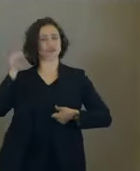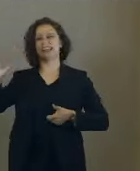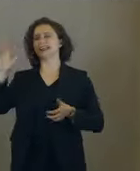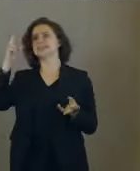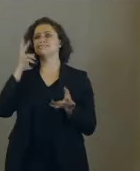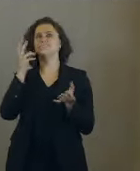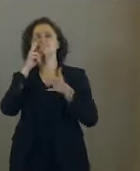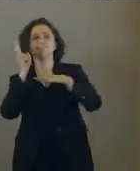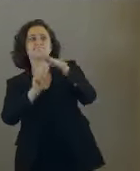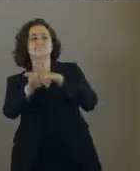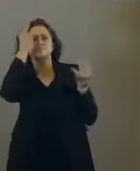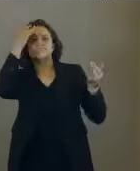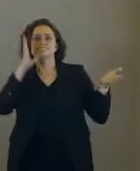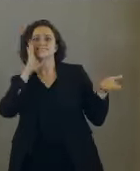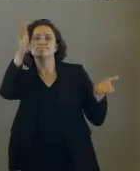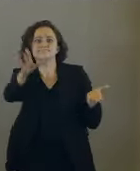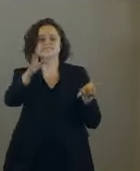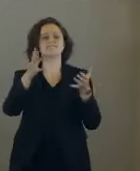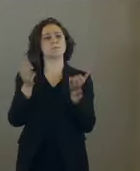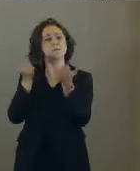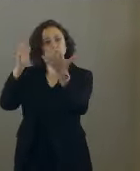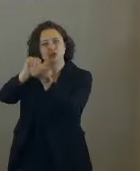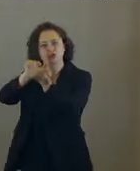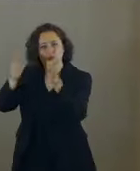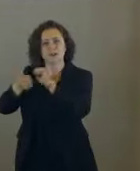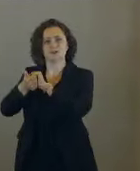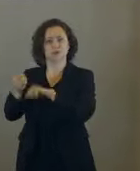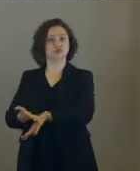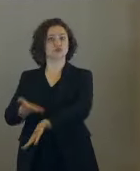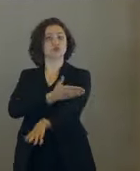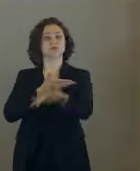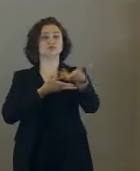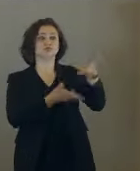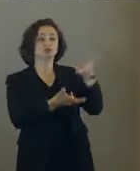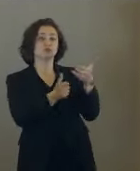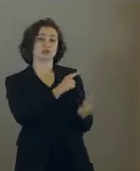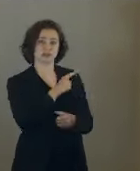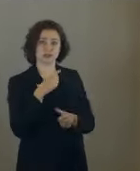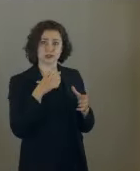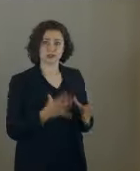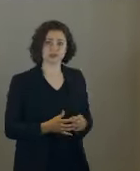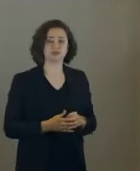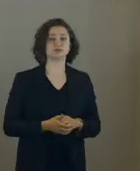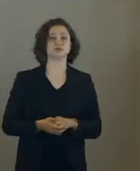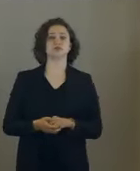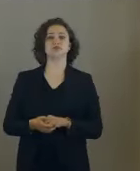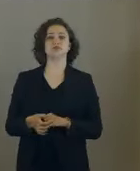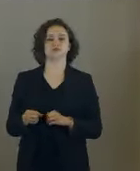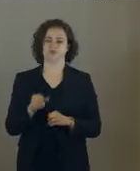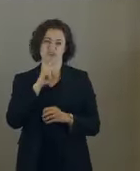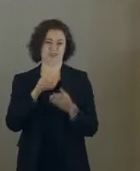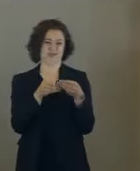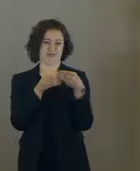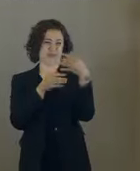thinking, the proposal for change, the improved interactions with the legislature. These are things that